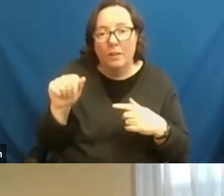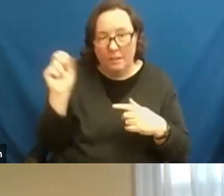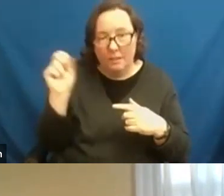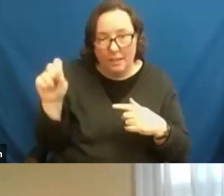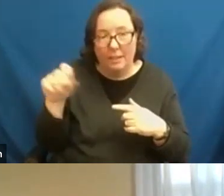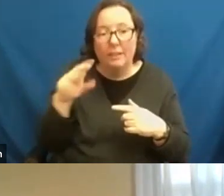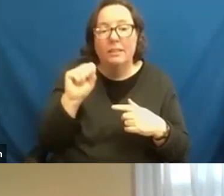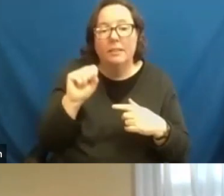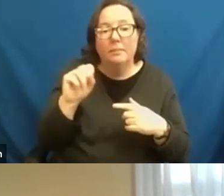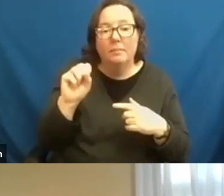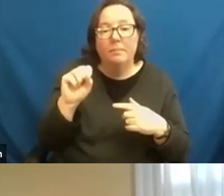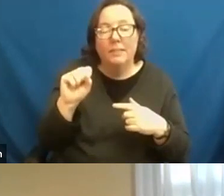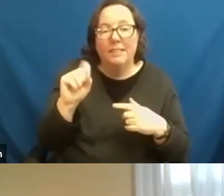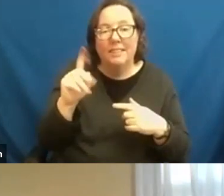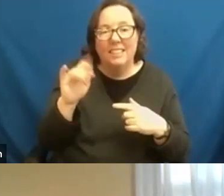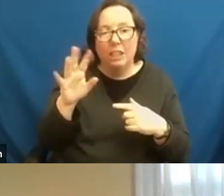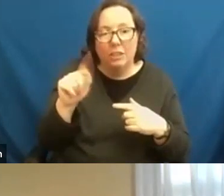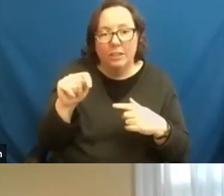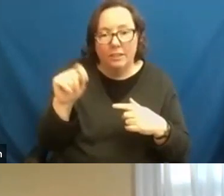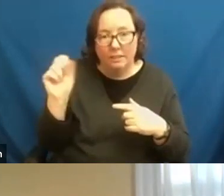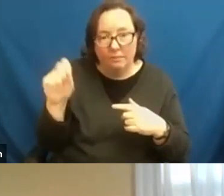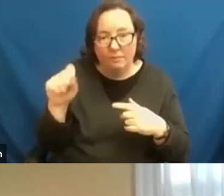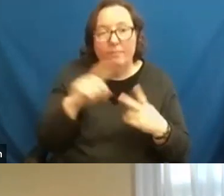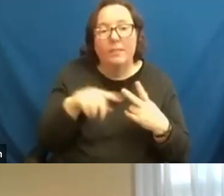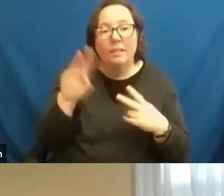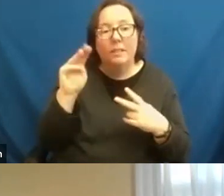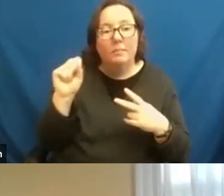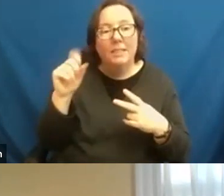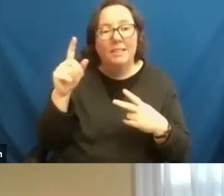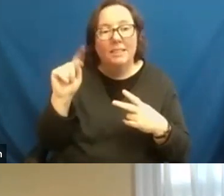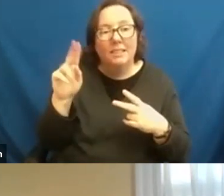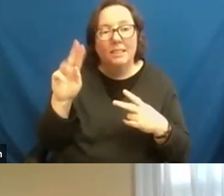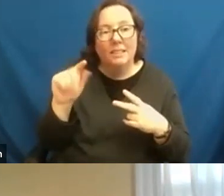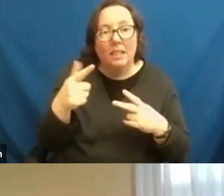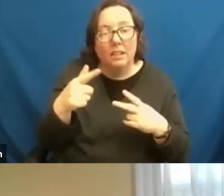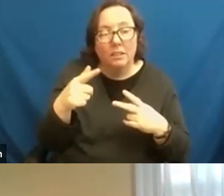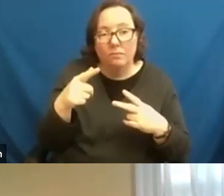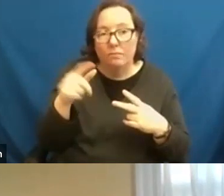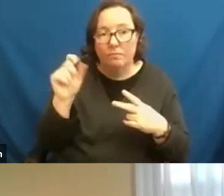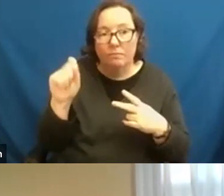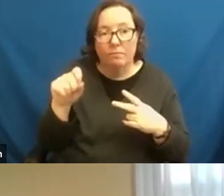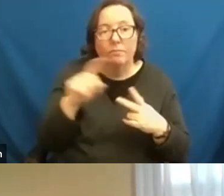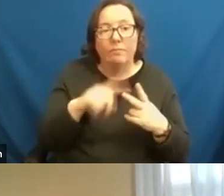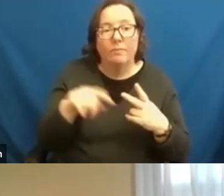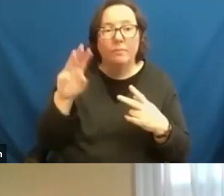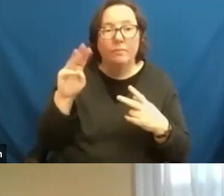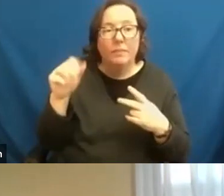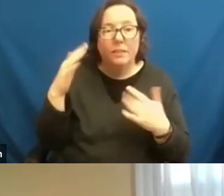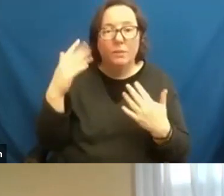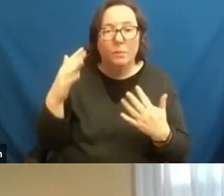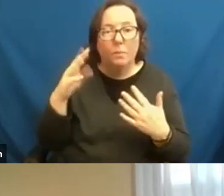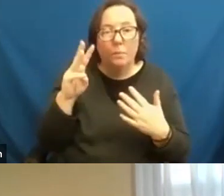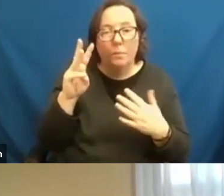Ms. Garrett? Aye. Ms. Tang? Aye. Ms. Waite?